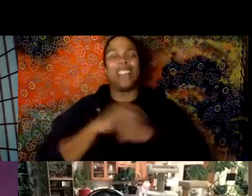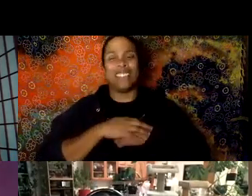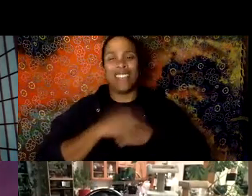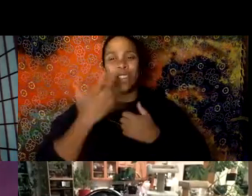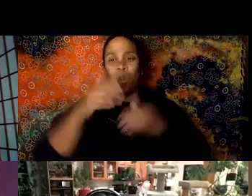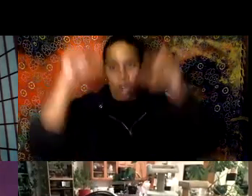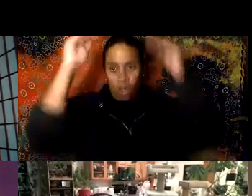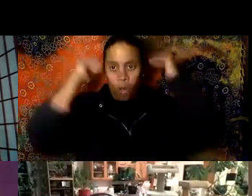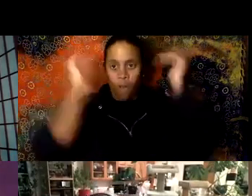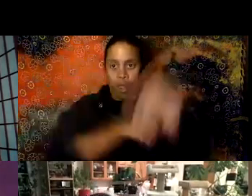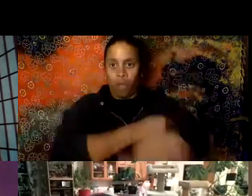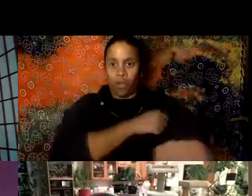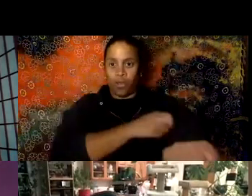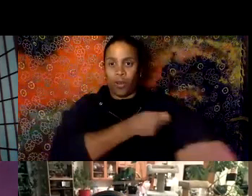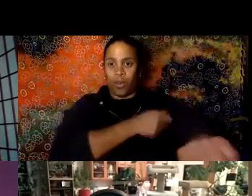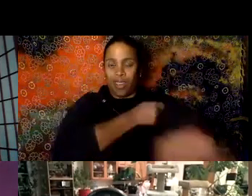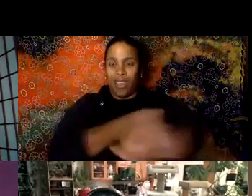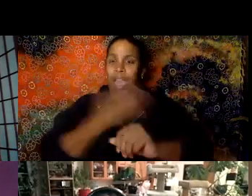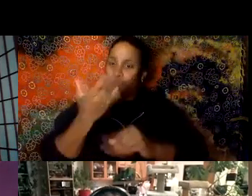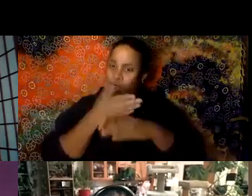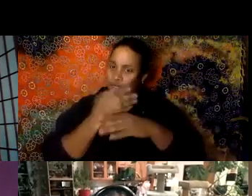bit more. Oh, okay.